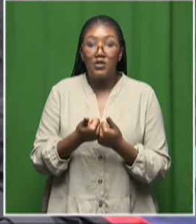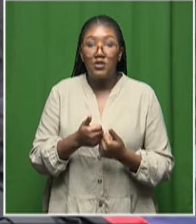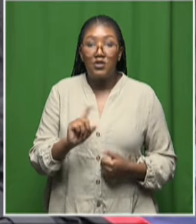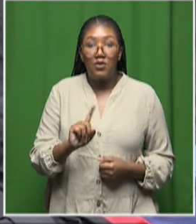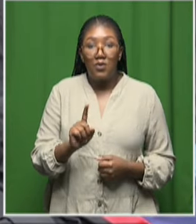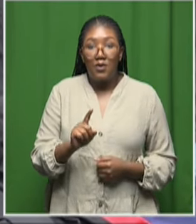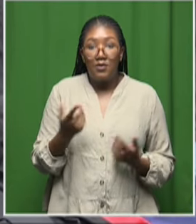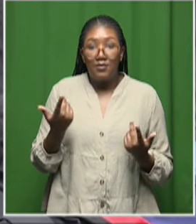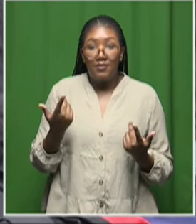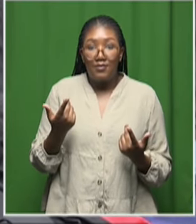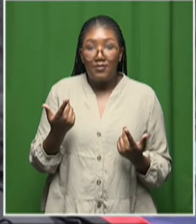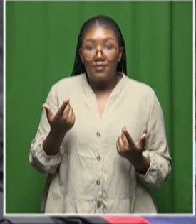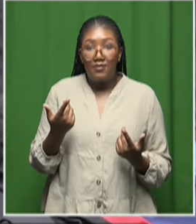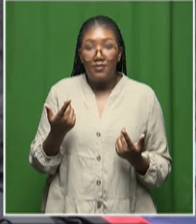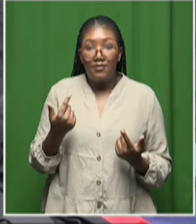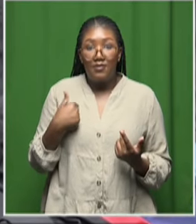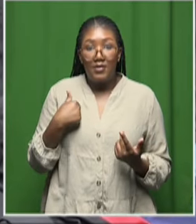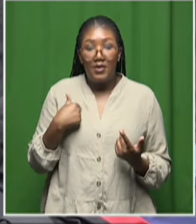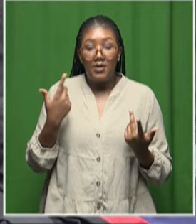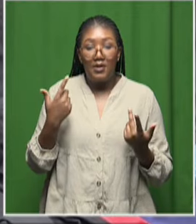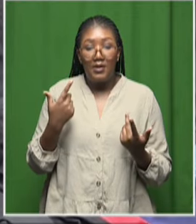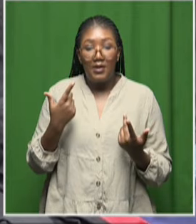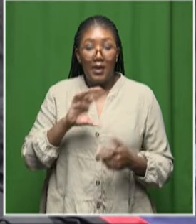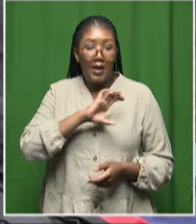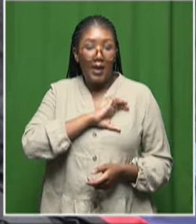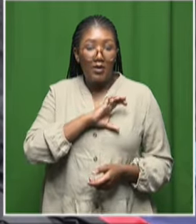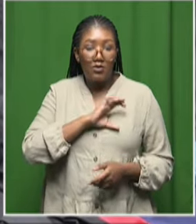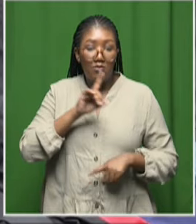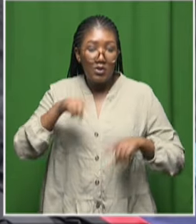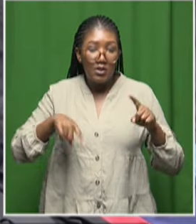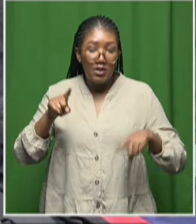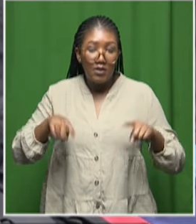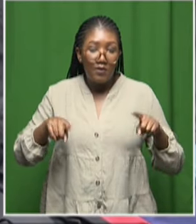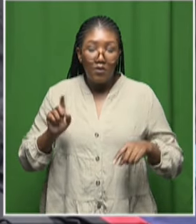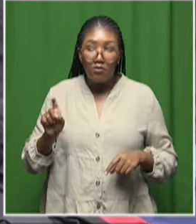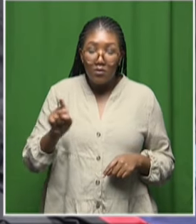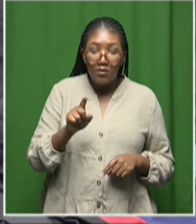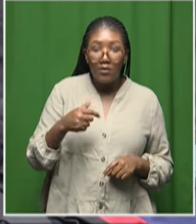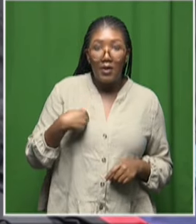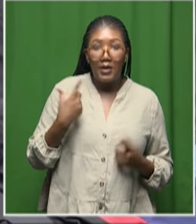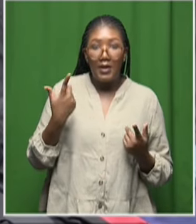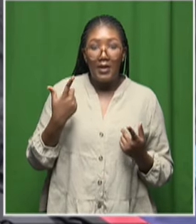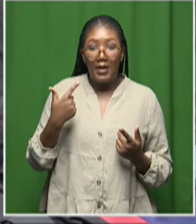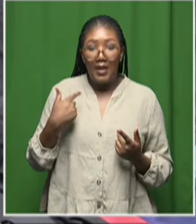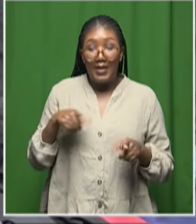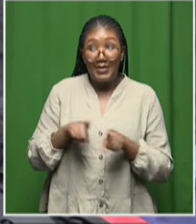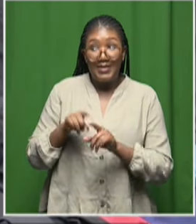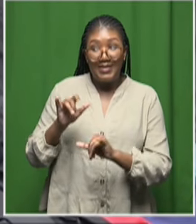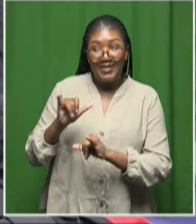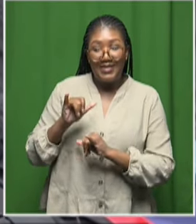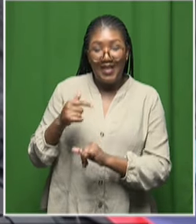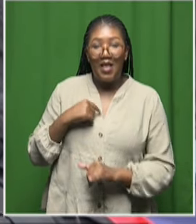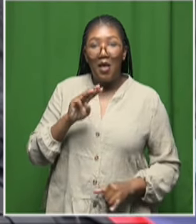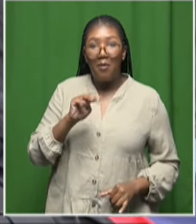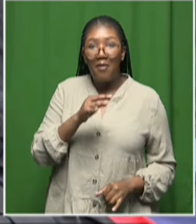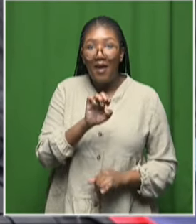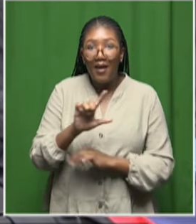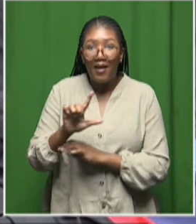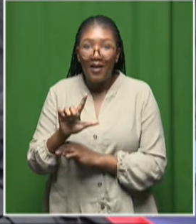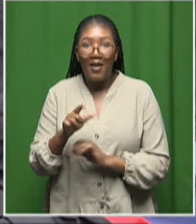driving instructor you face when you have different customers coming through and everyone thinks I'm going to be like Michael Schumacher, I'm going to be